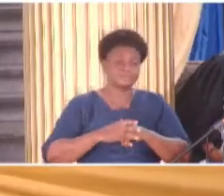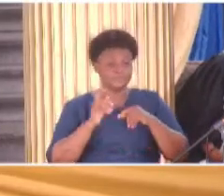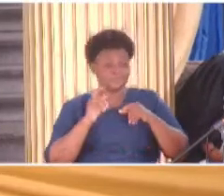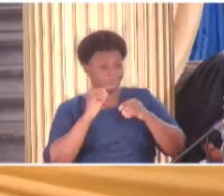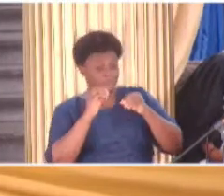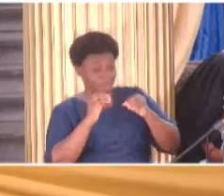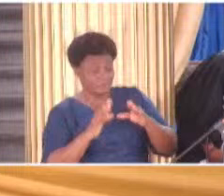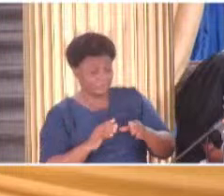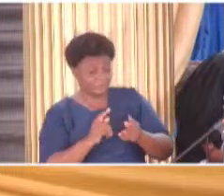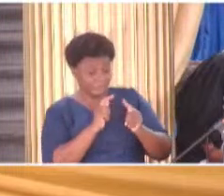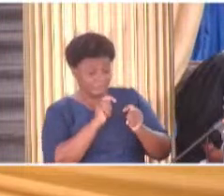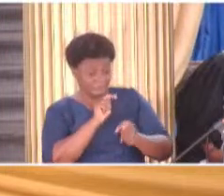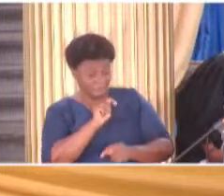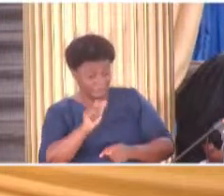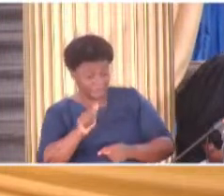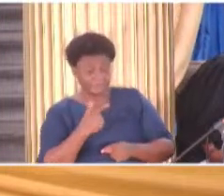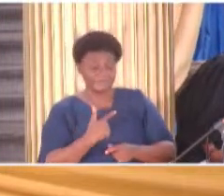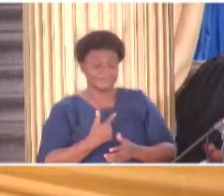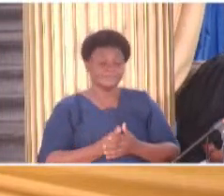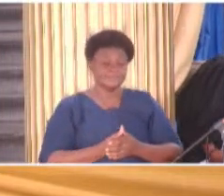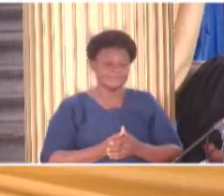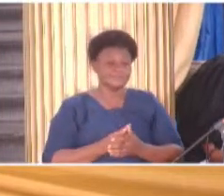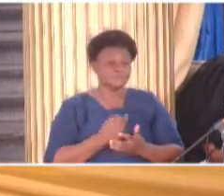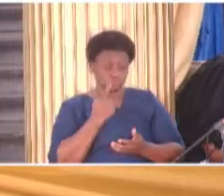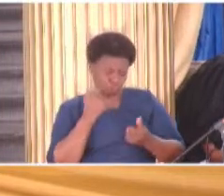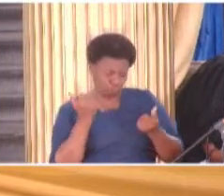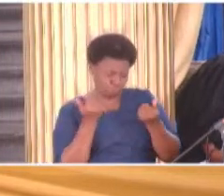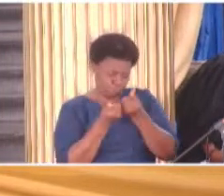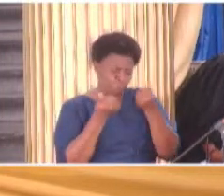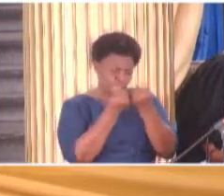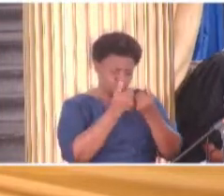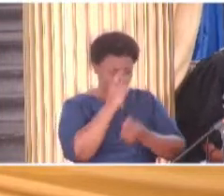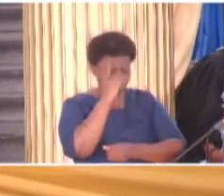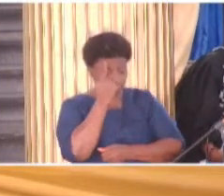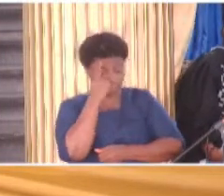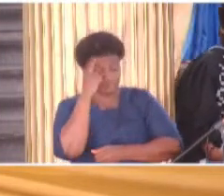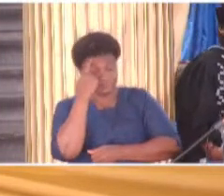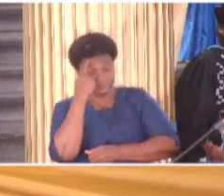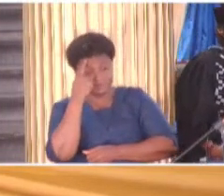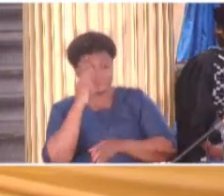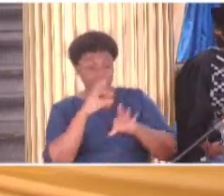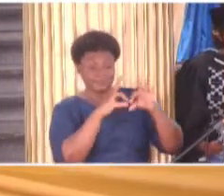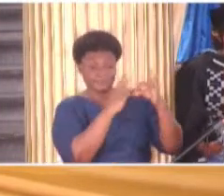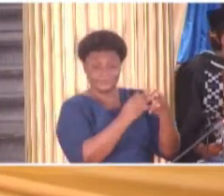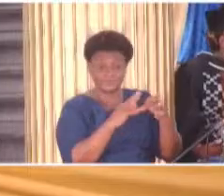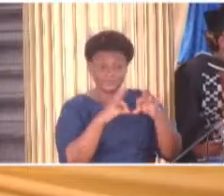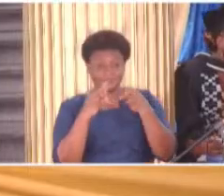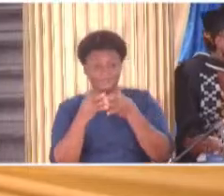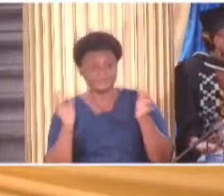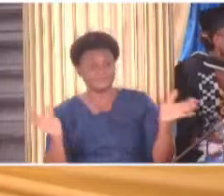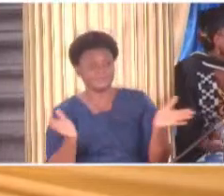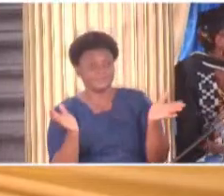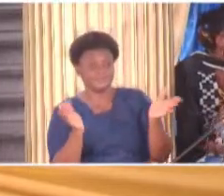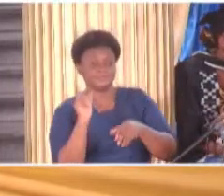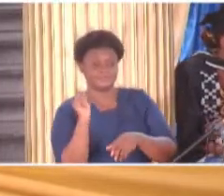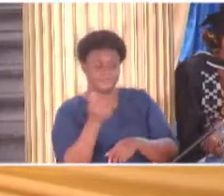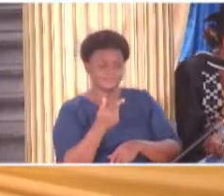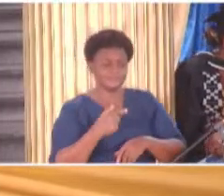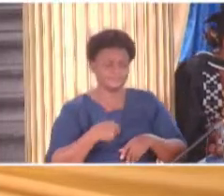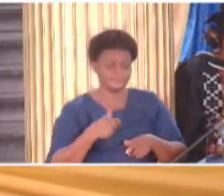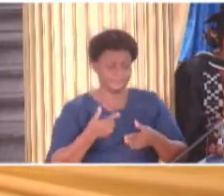tutors, and the teaching assistants that challenged our thinking, the families who encouraged us when we felt like